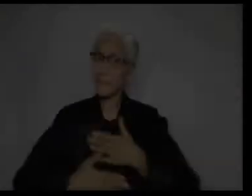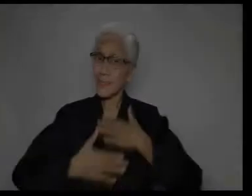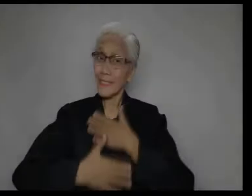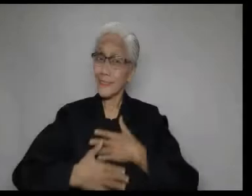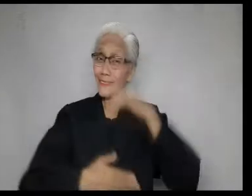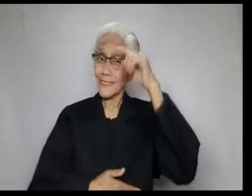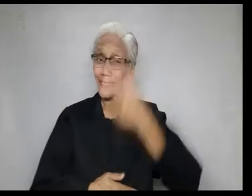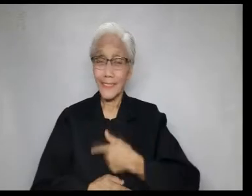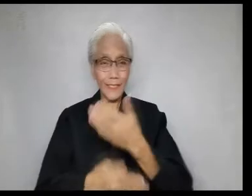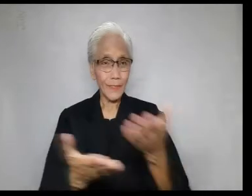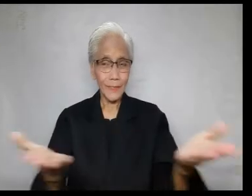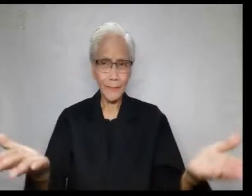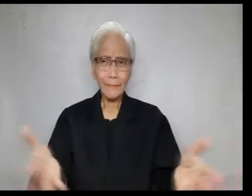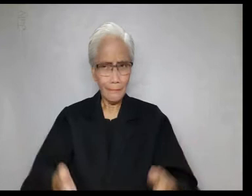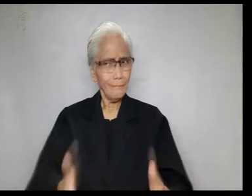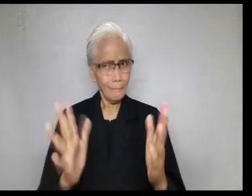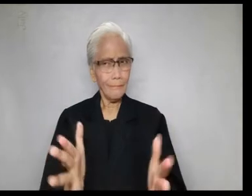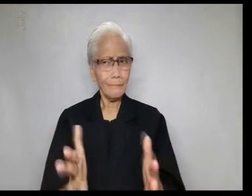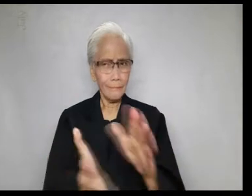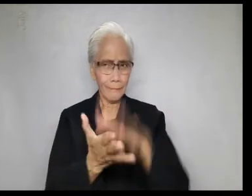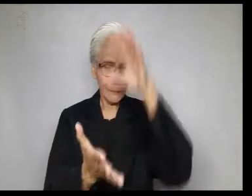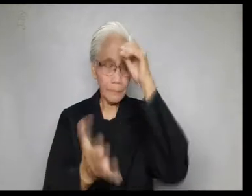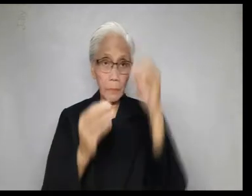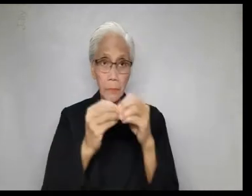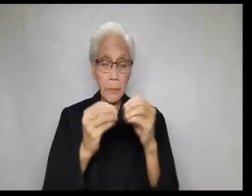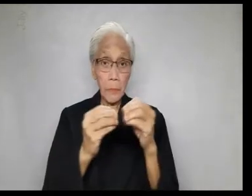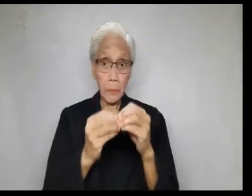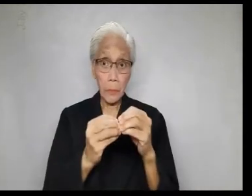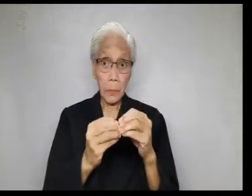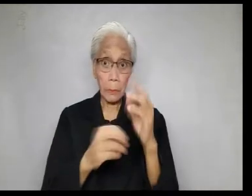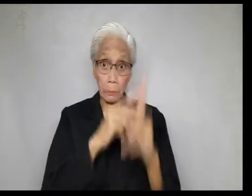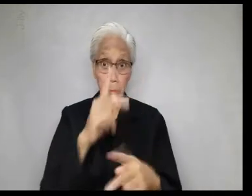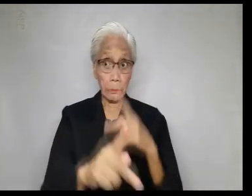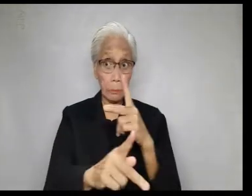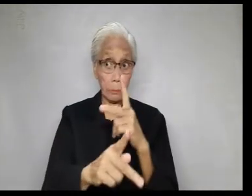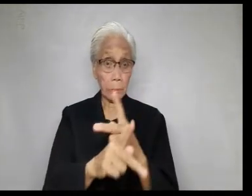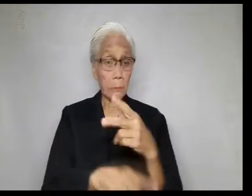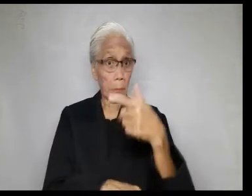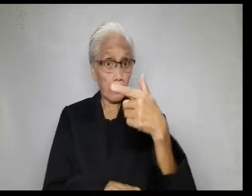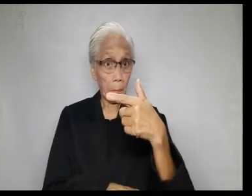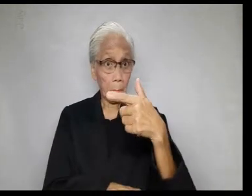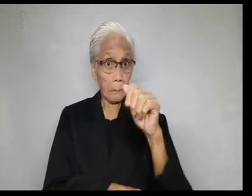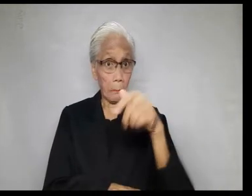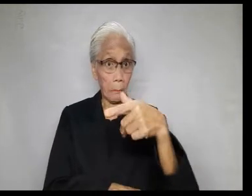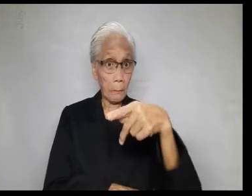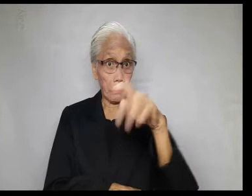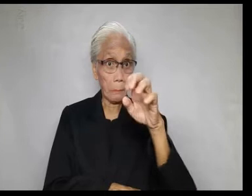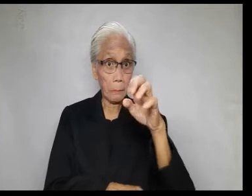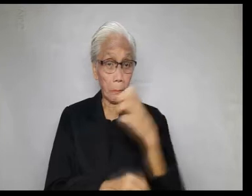Pleasant greetings to all. Let us learn more about the agape kind of love by looking closely at the